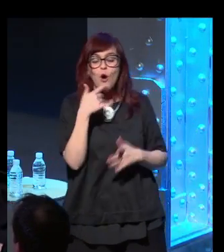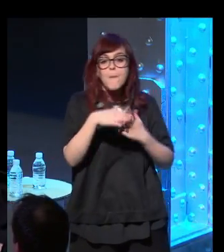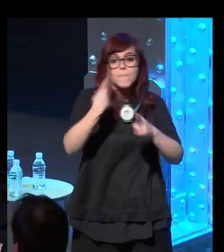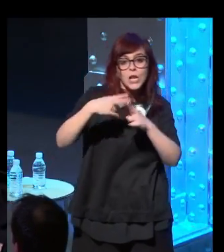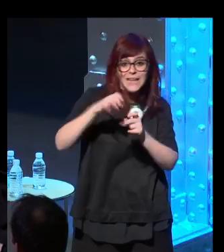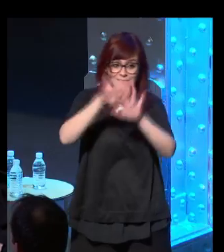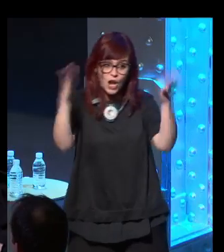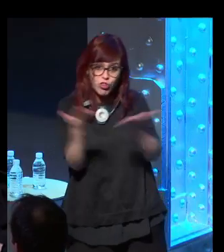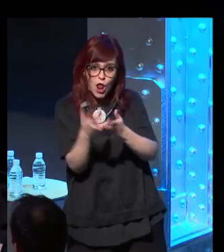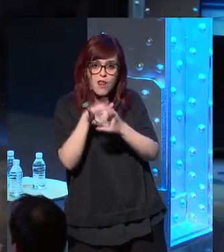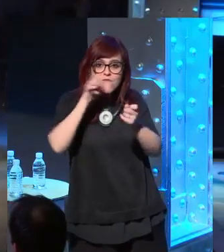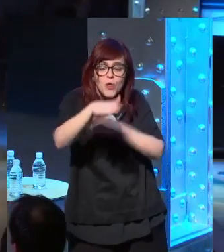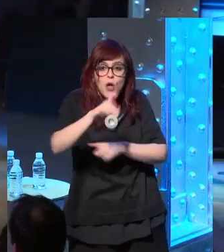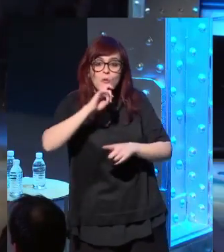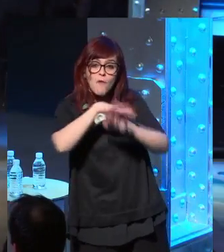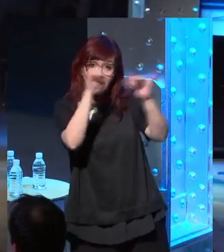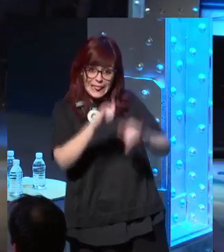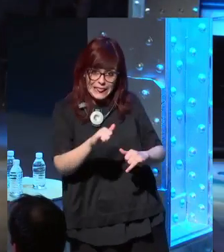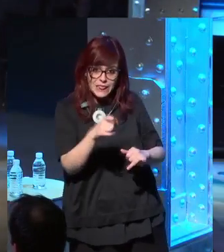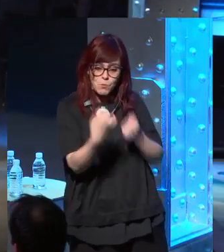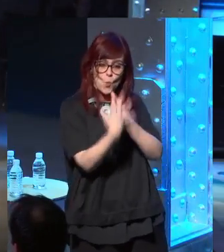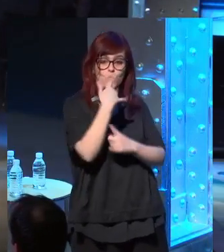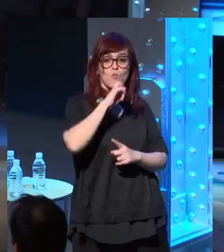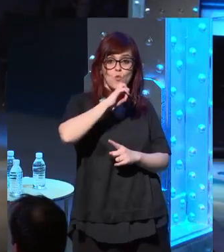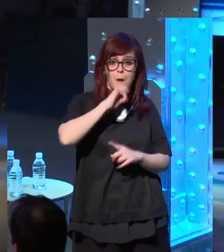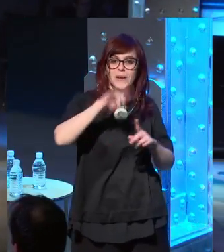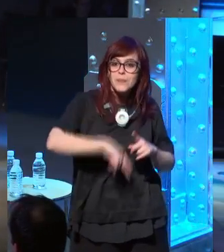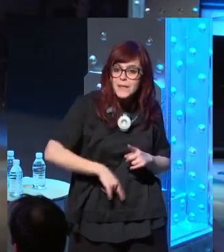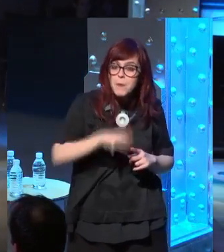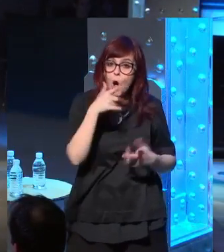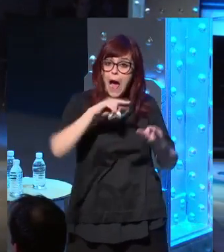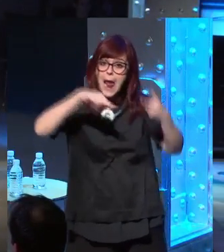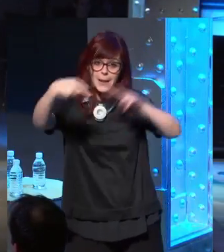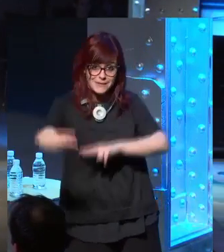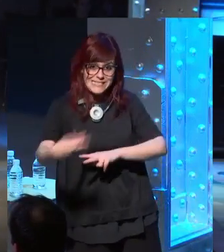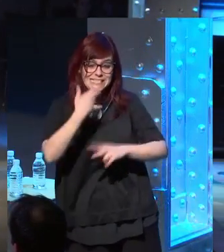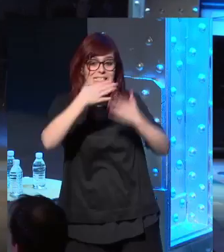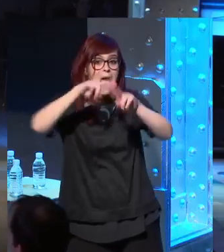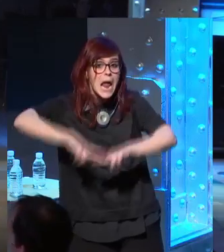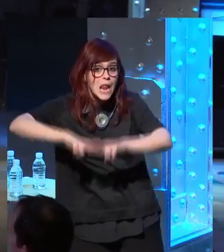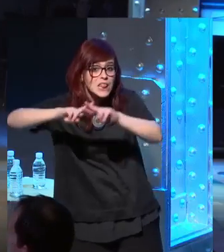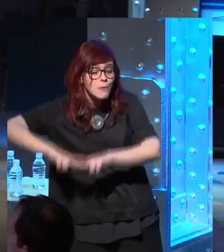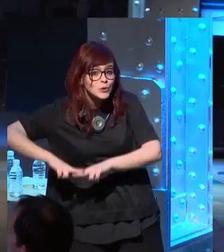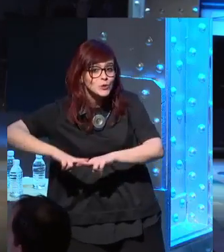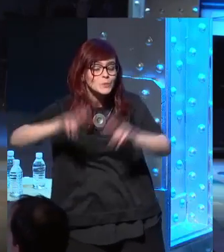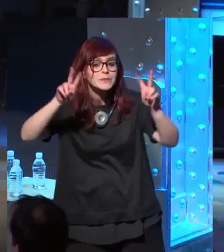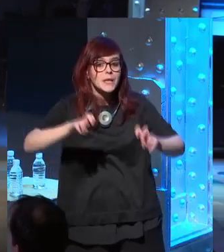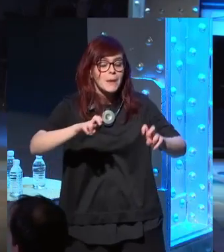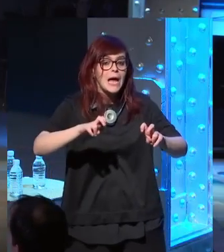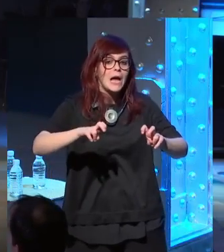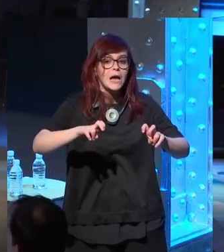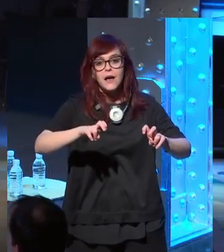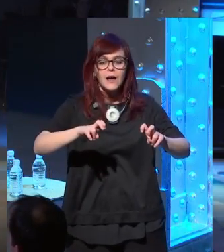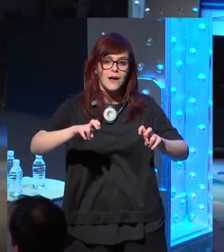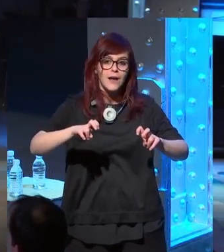to happiness. But there's also the reverse causation. When we look at what predicts whether an existing